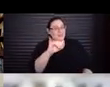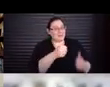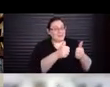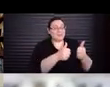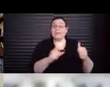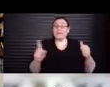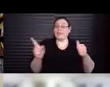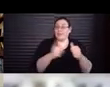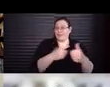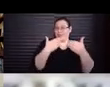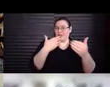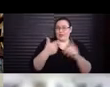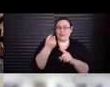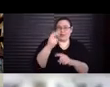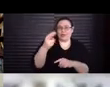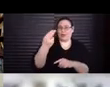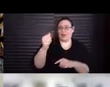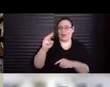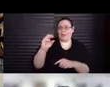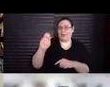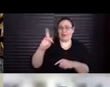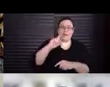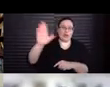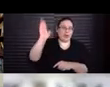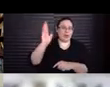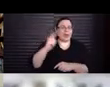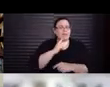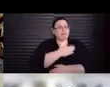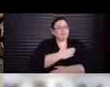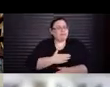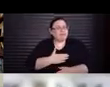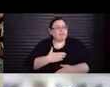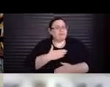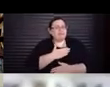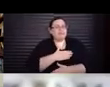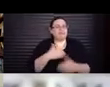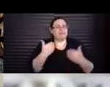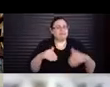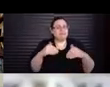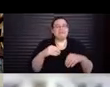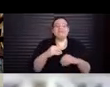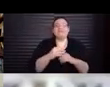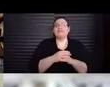all, thank you, Dr. Hammack, for this presentation. I wholeheartedly enjoyed it. And this is something that